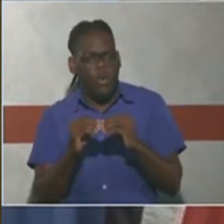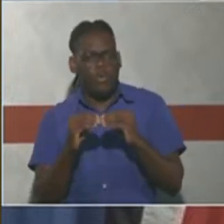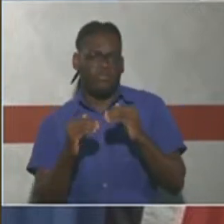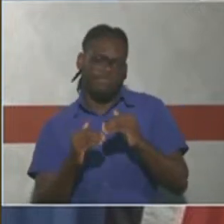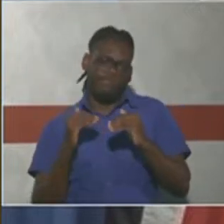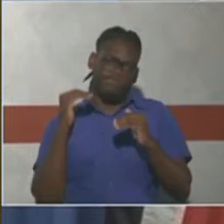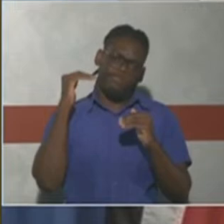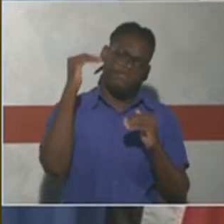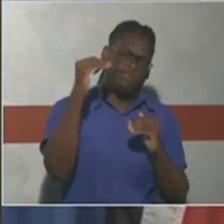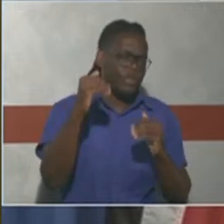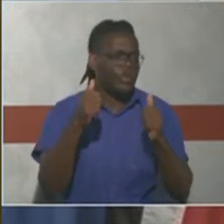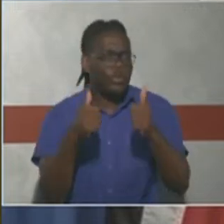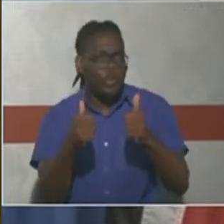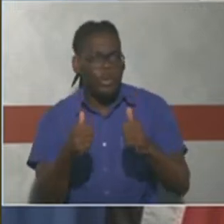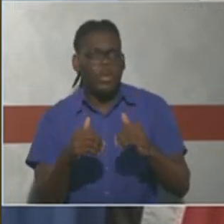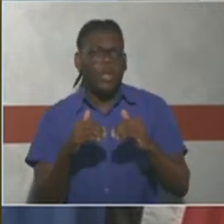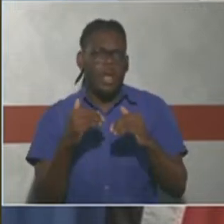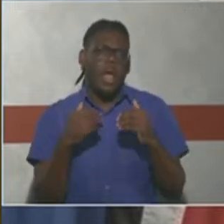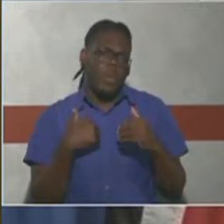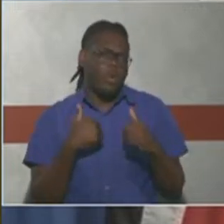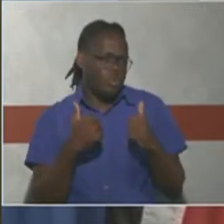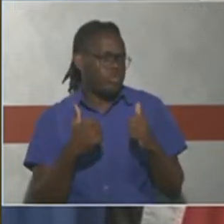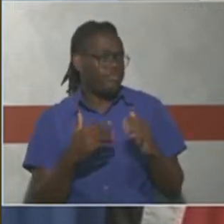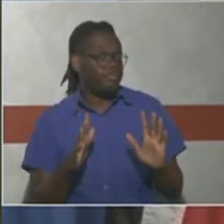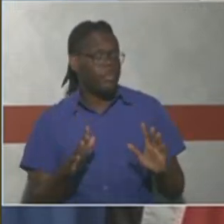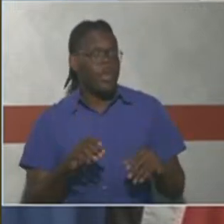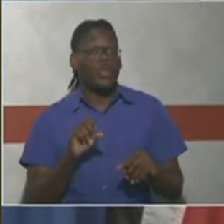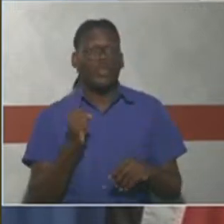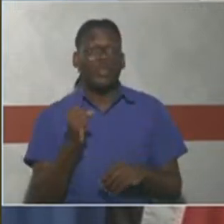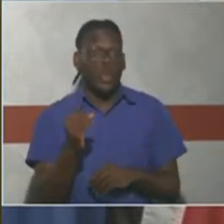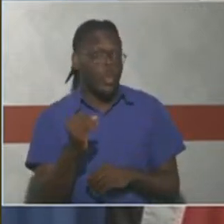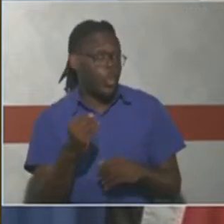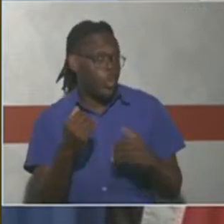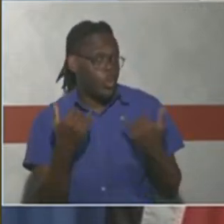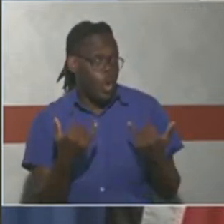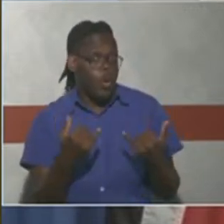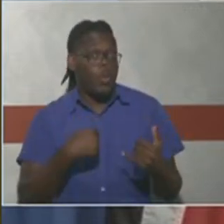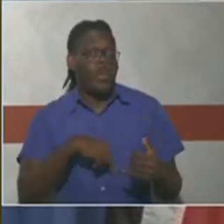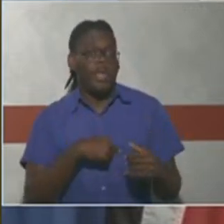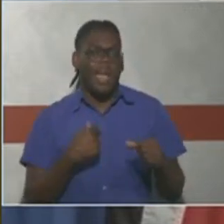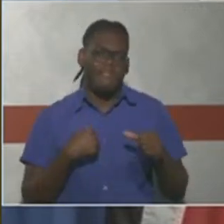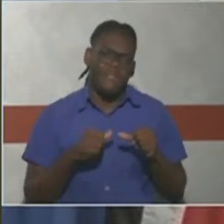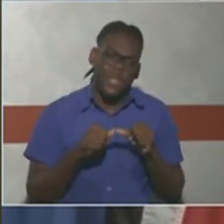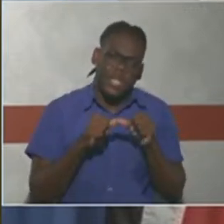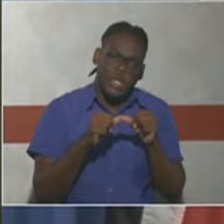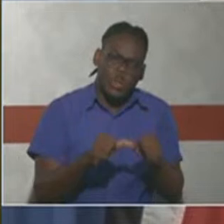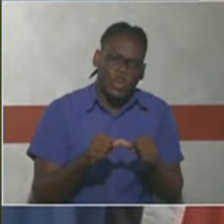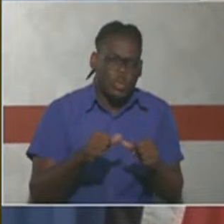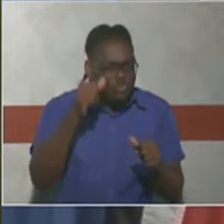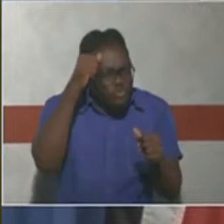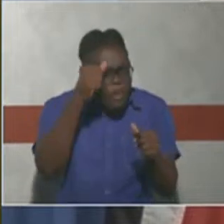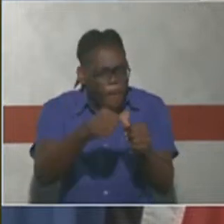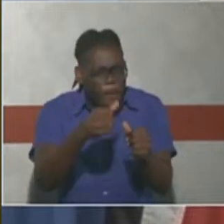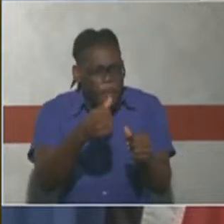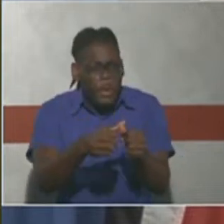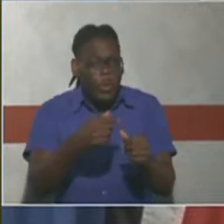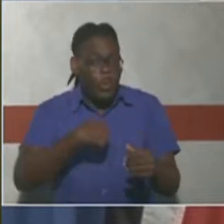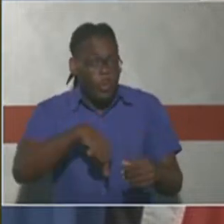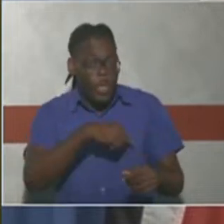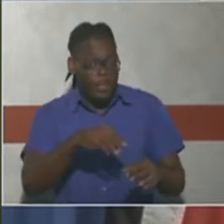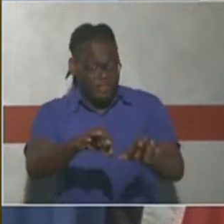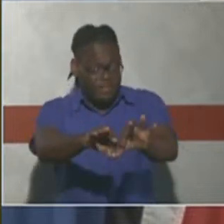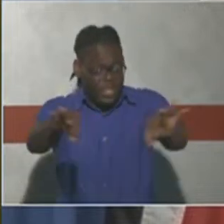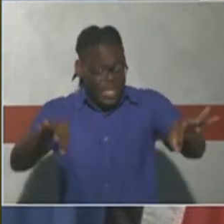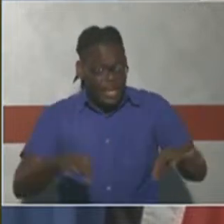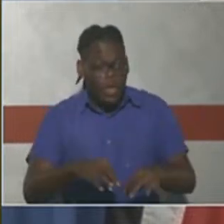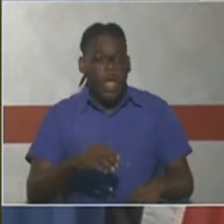4.1 billion cubic feet of gas per day. Because of our own mature fields being used up, we are now, with our best efforts,